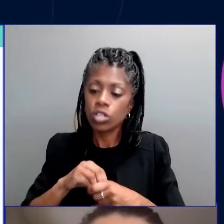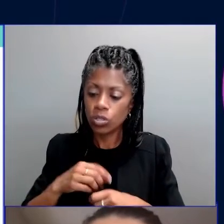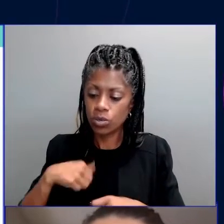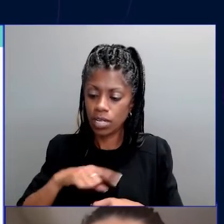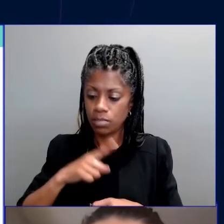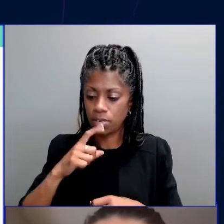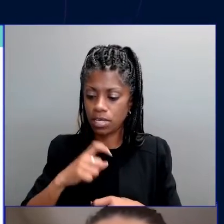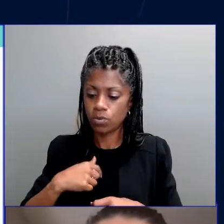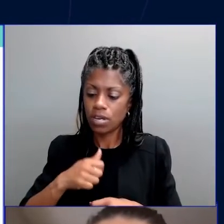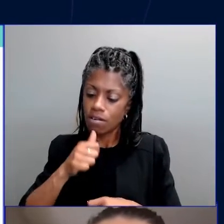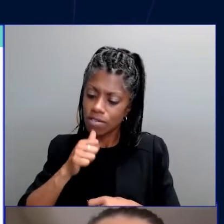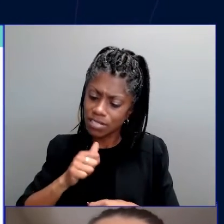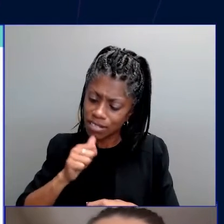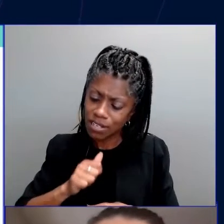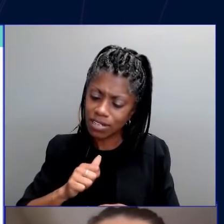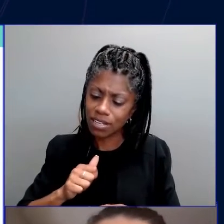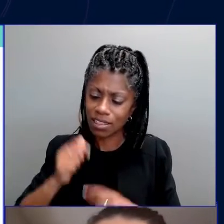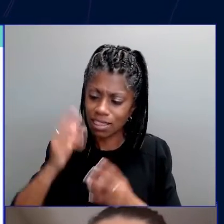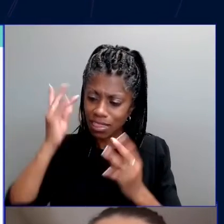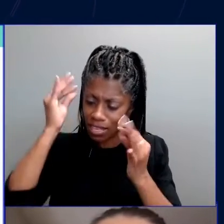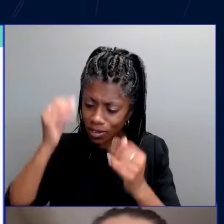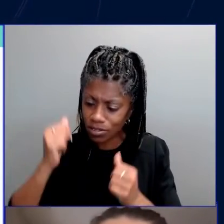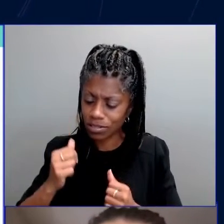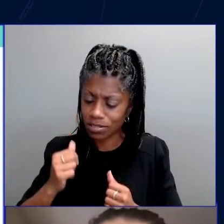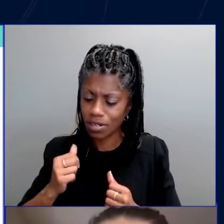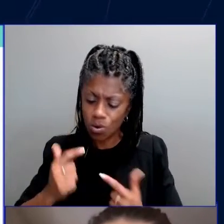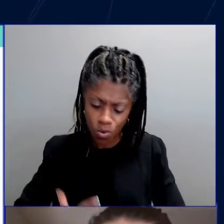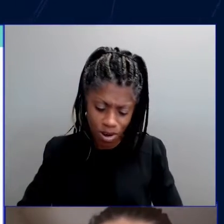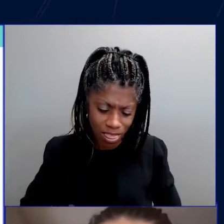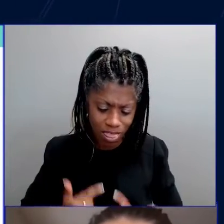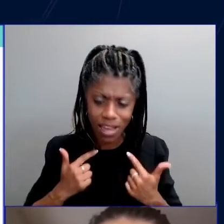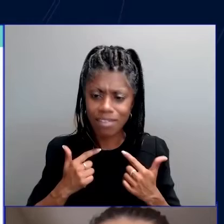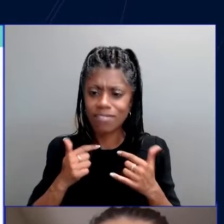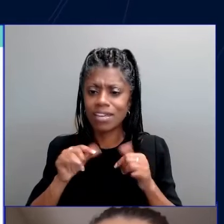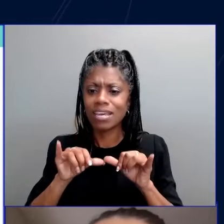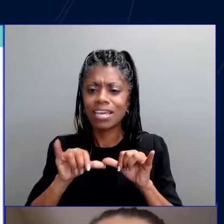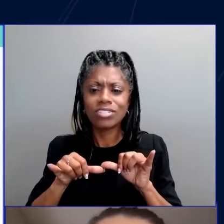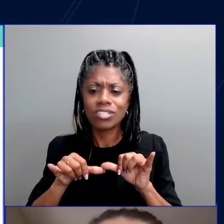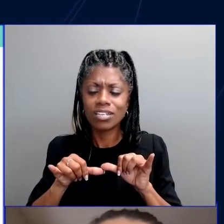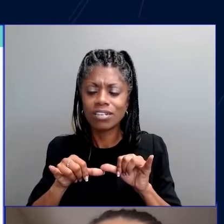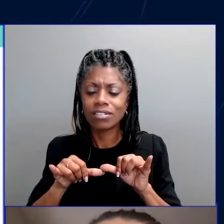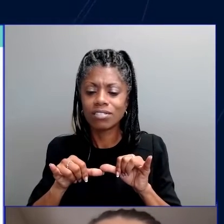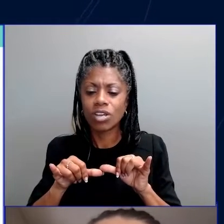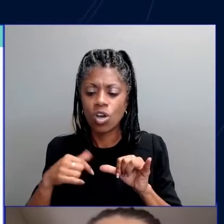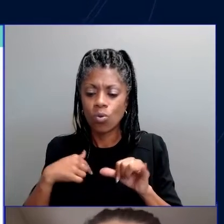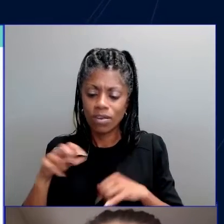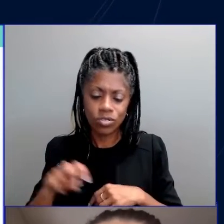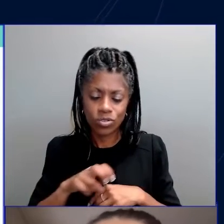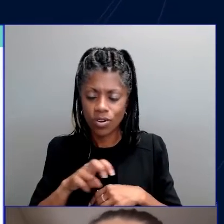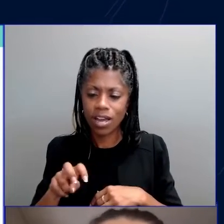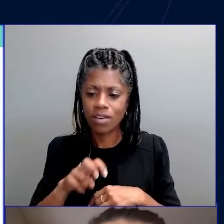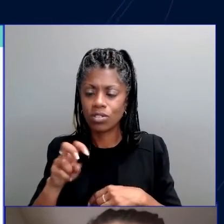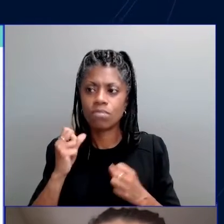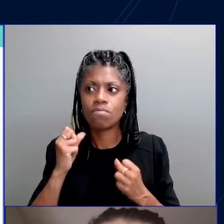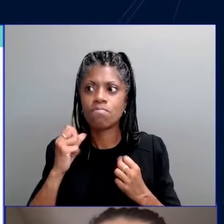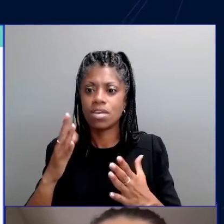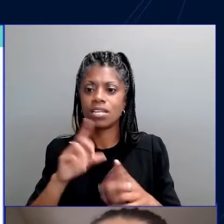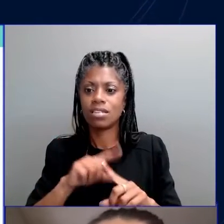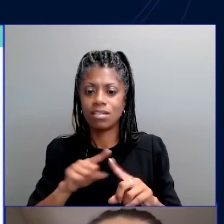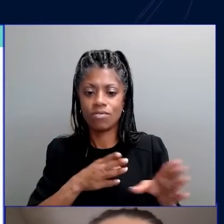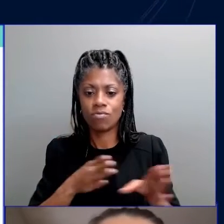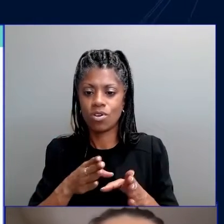creative strategists, life engineers, and time travelers. Disabled people have faced barrier after